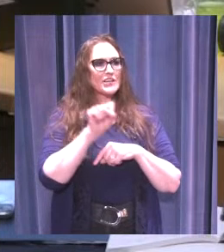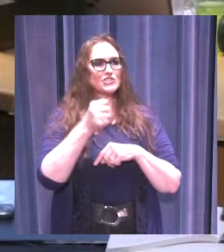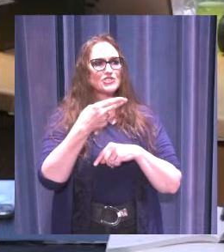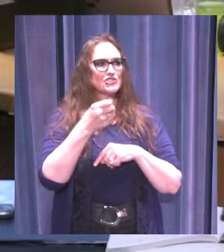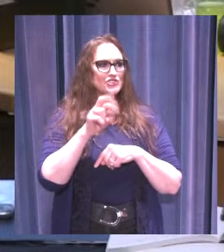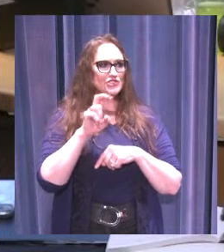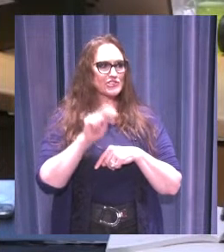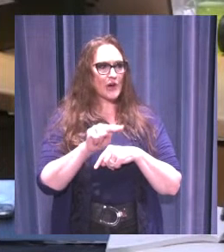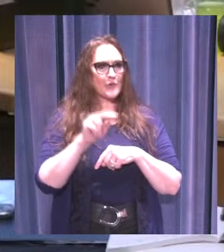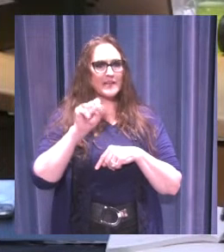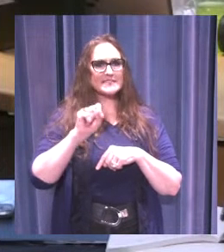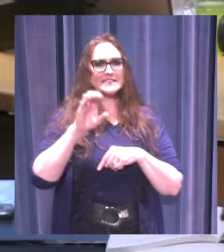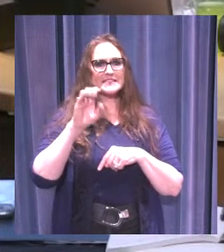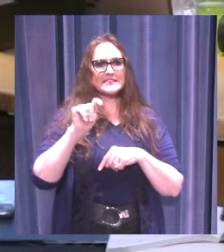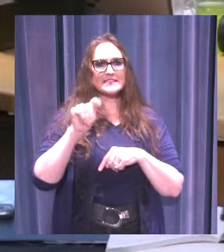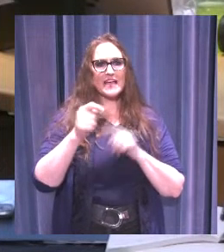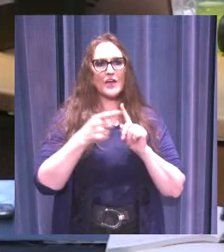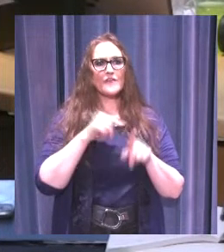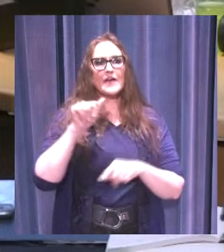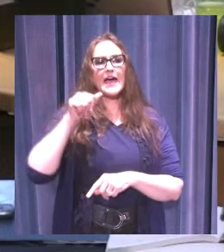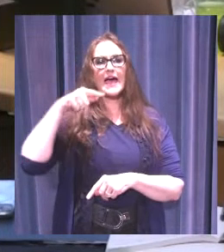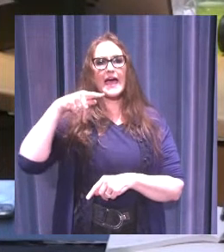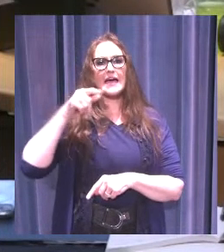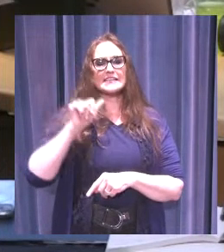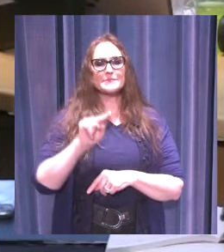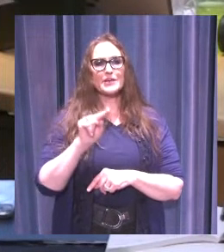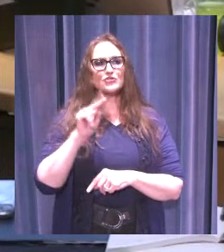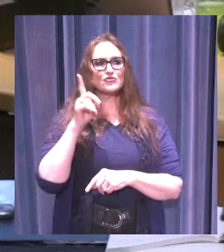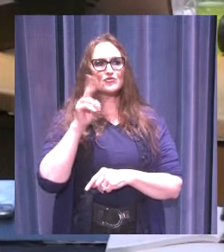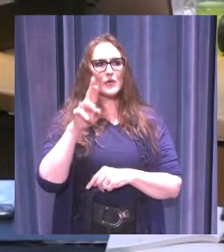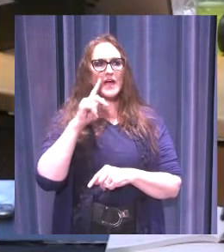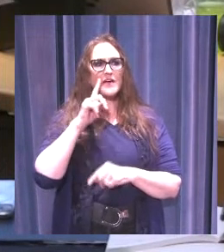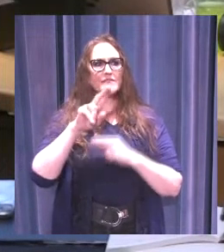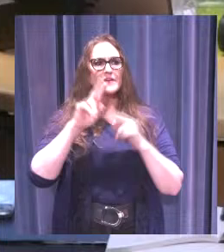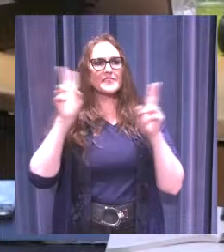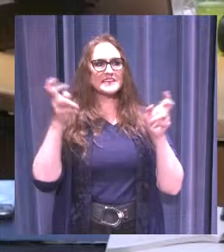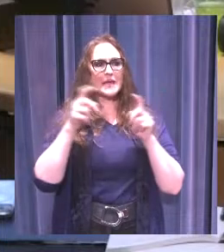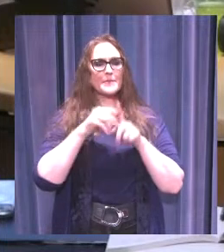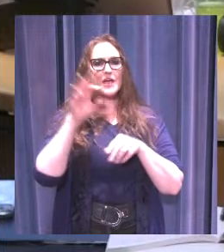Scott of Aspen Drive on the topic of elections.